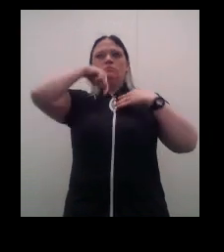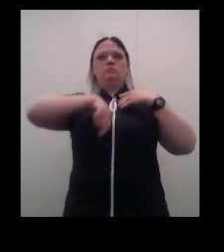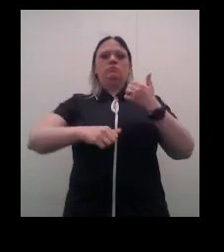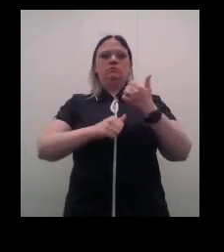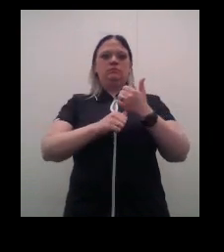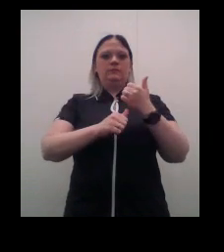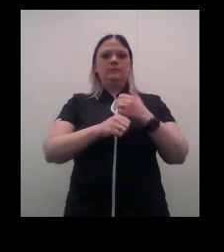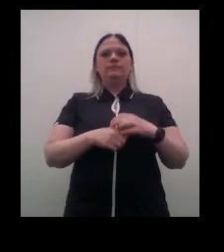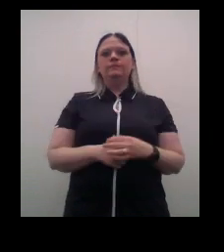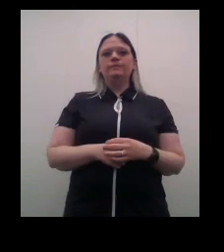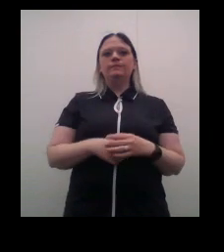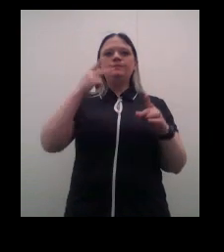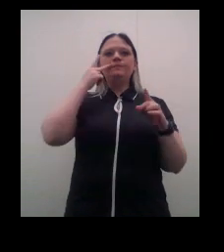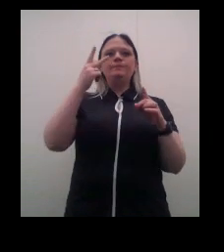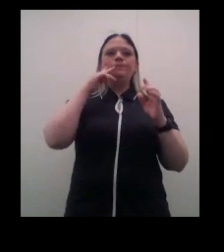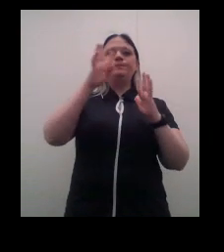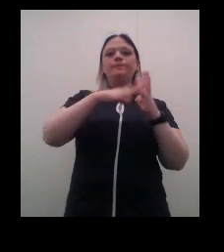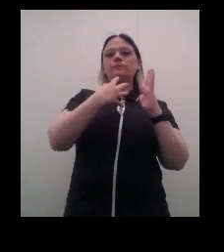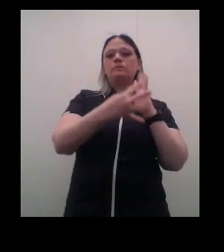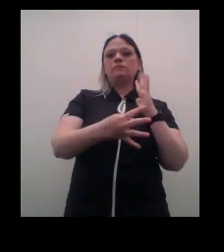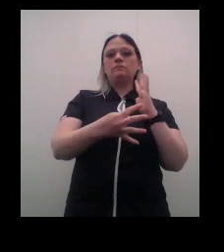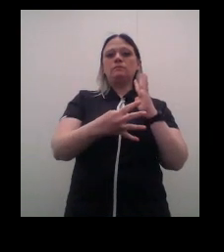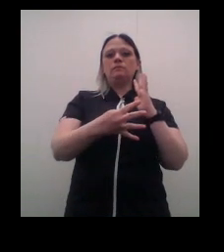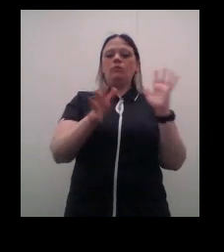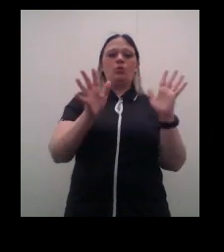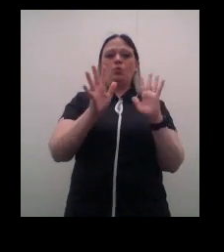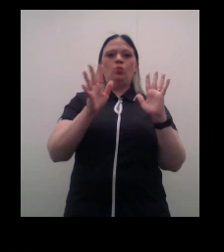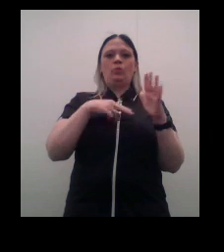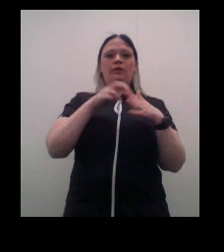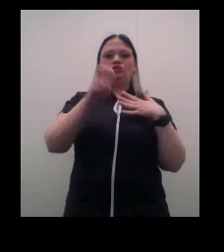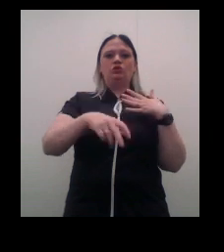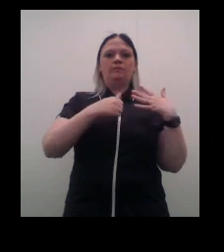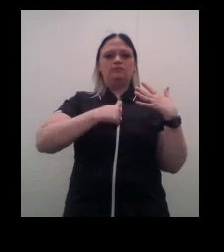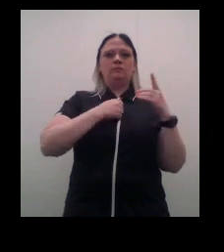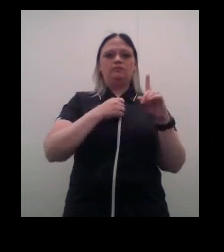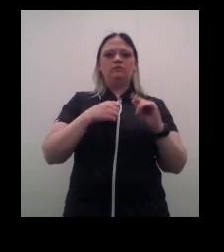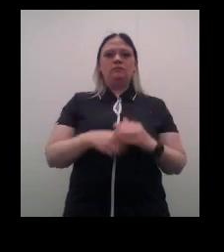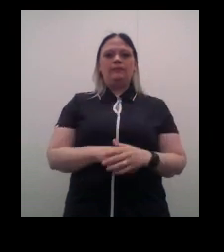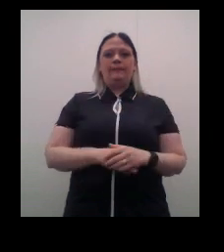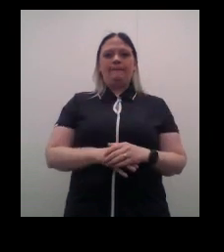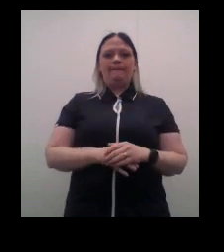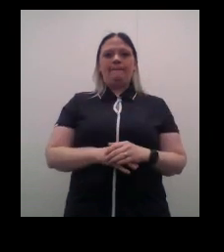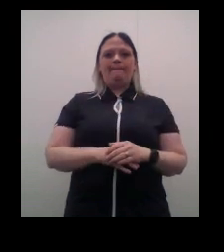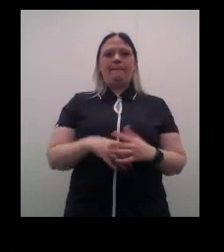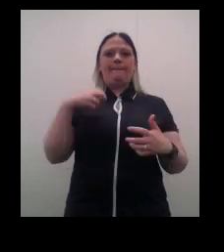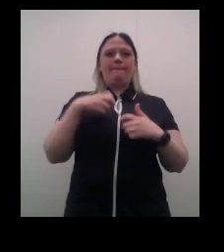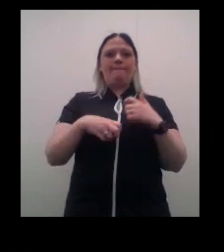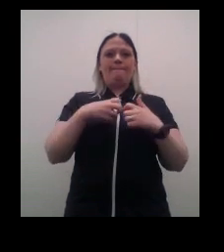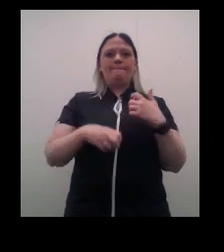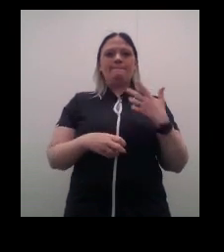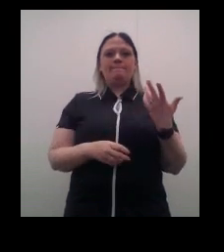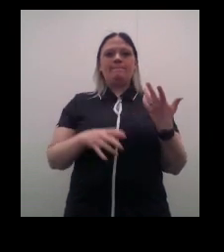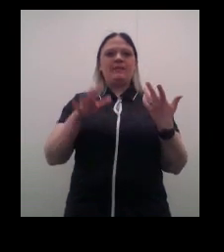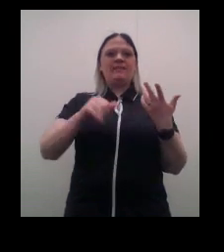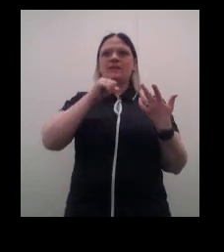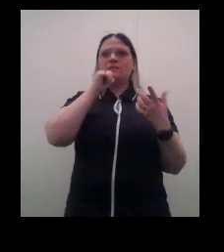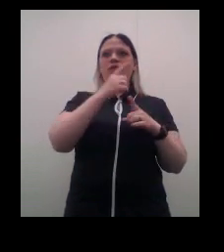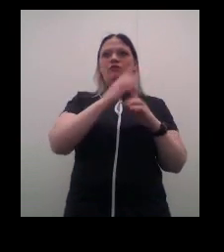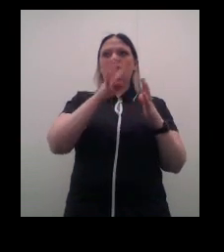chart, you will see, oops, we jumped over there. Something's wrong. We seem to have a problem. That's not the right chart.